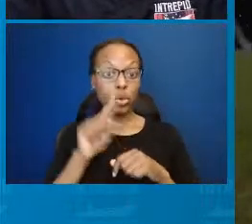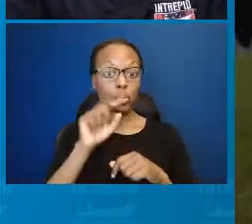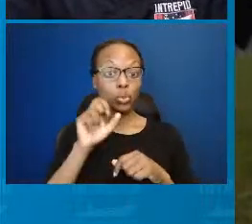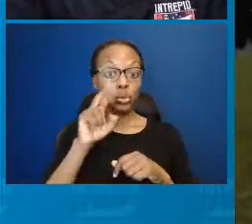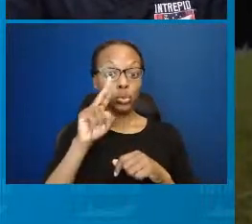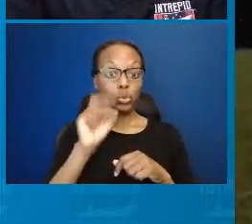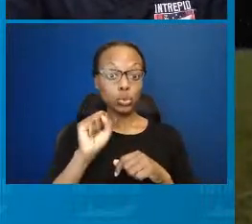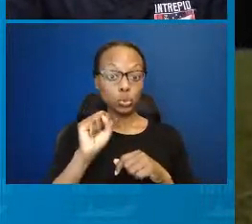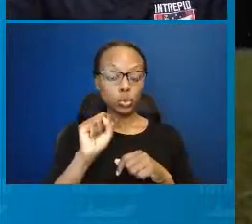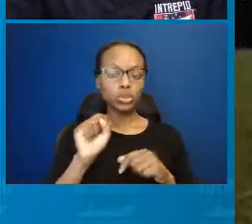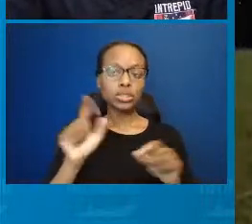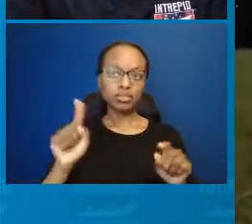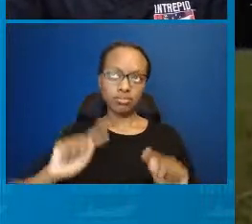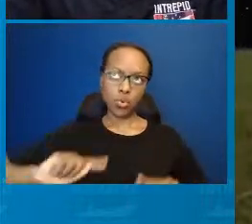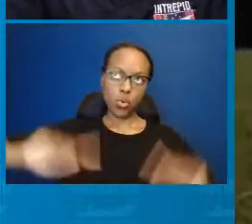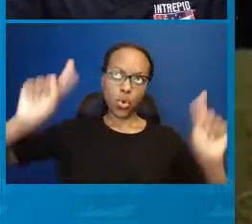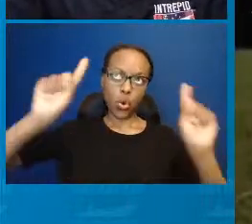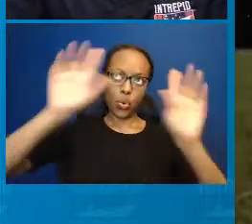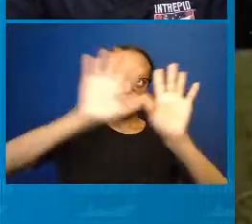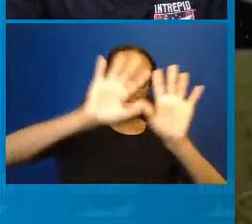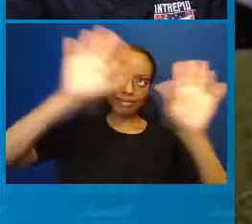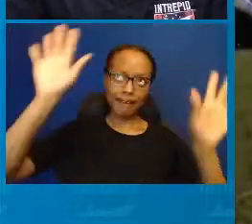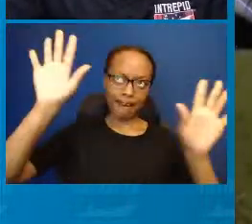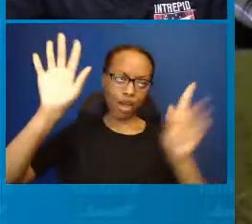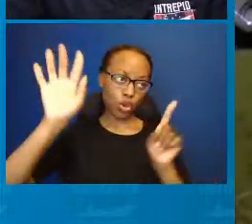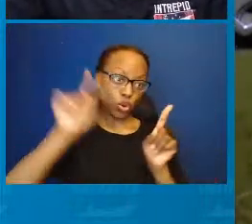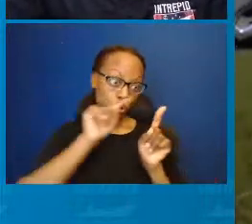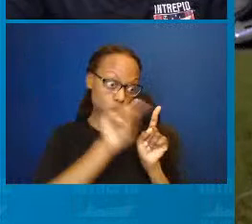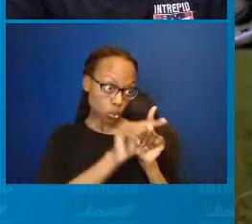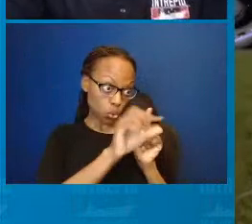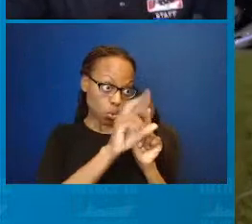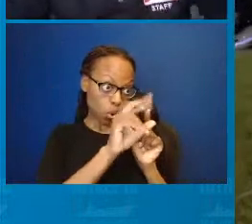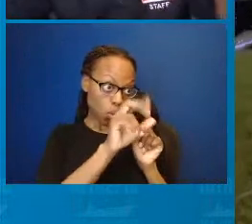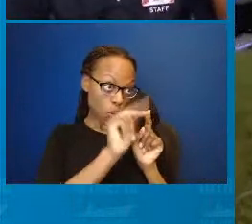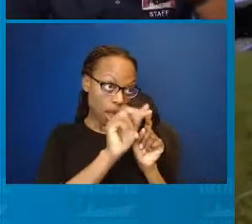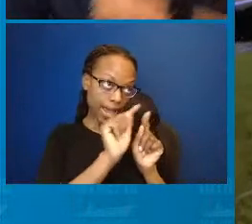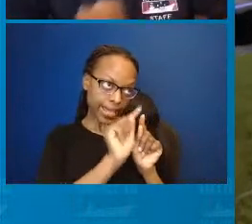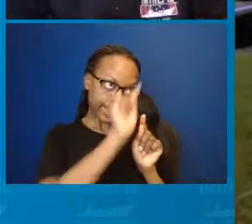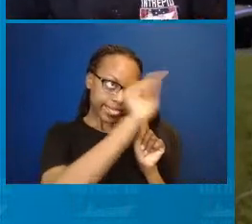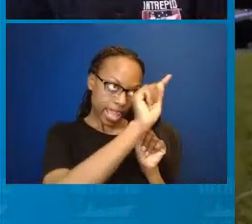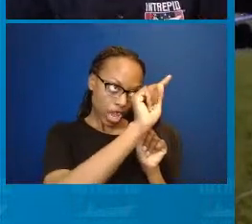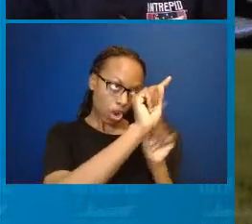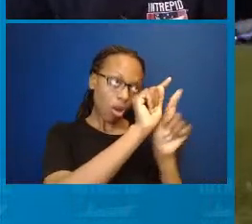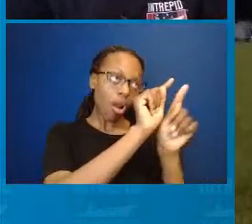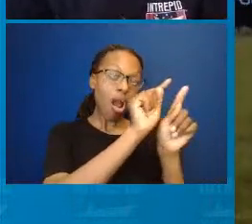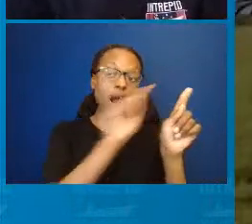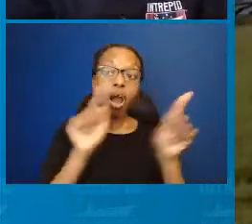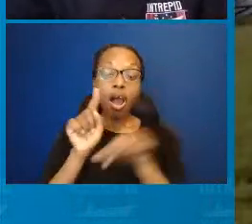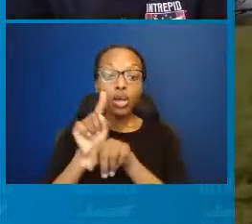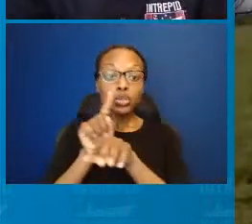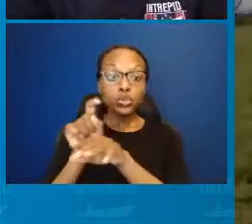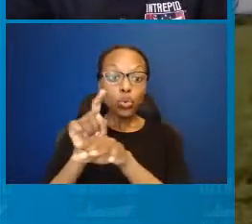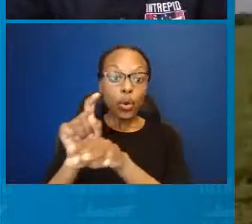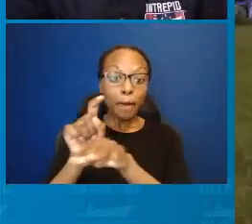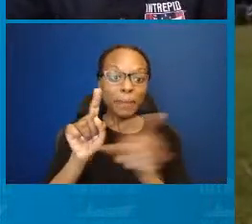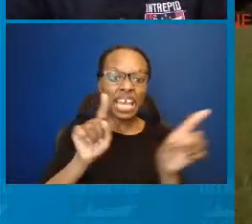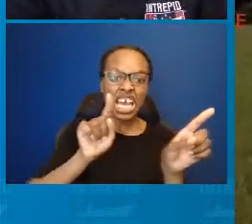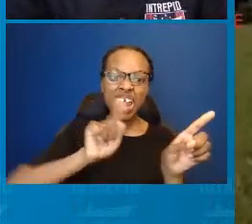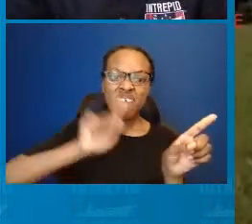we say goodbye to Orion, so we see Orion going here. We're actually rewinding time here. We see Orion